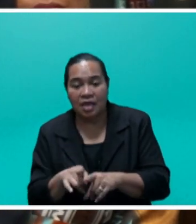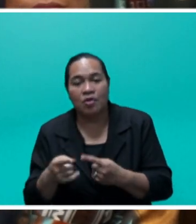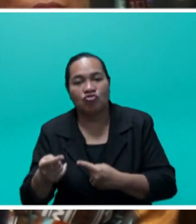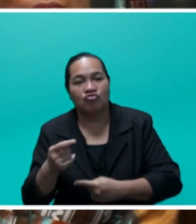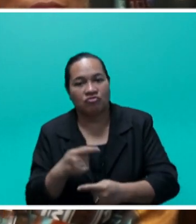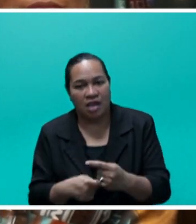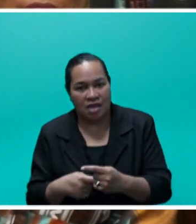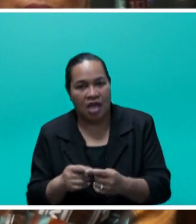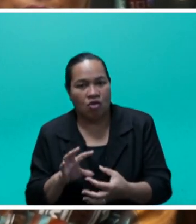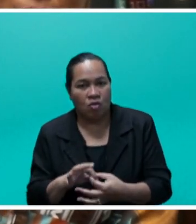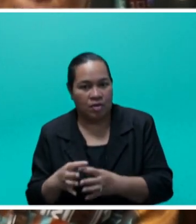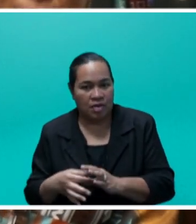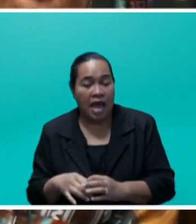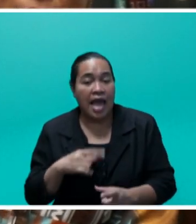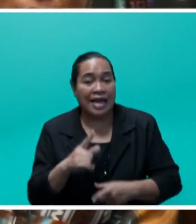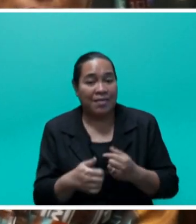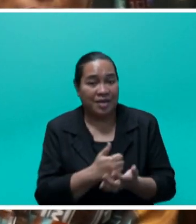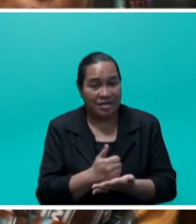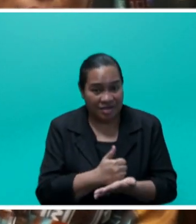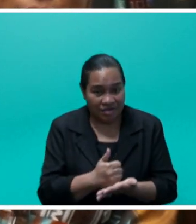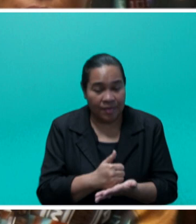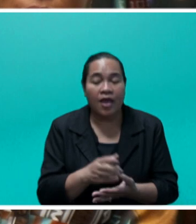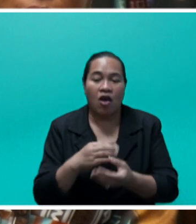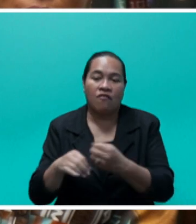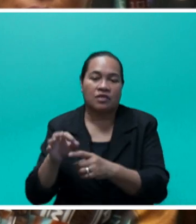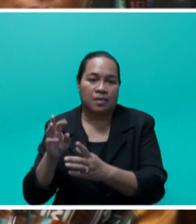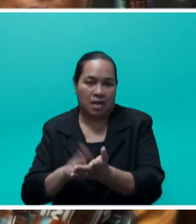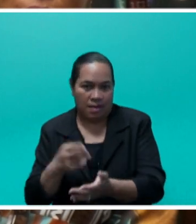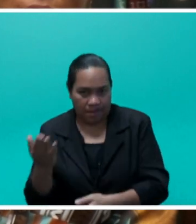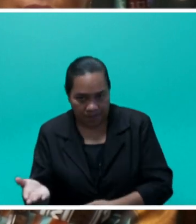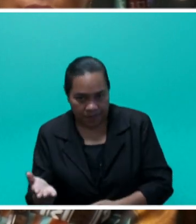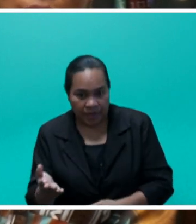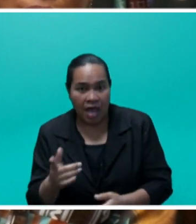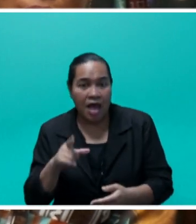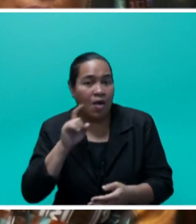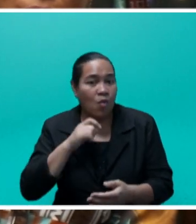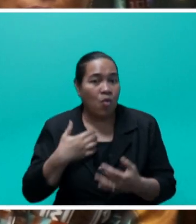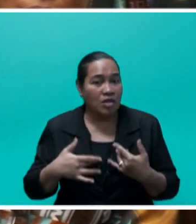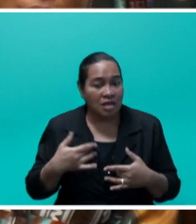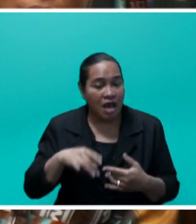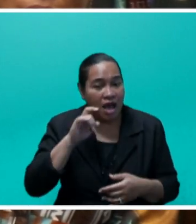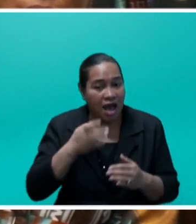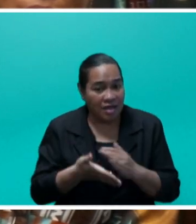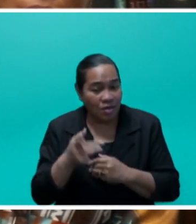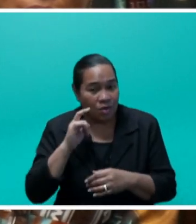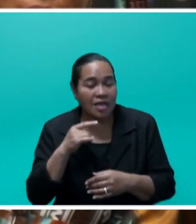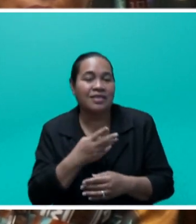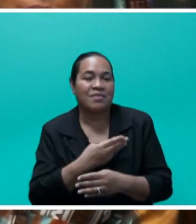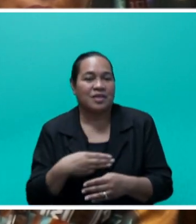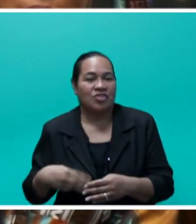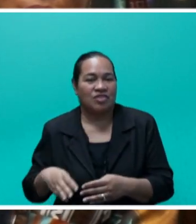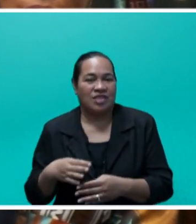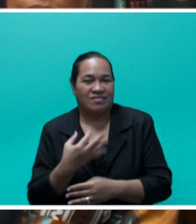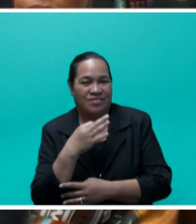Cooperatives. Climate Action, Office of the Honourable Prime Minister. Life Below Water, Ministry of Fisheries and Forestry. Life on